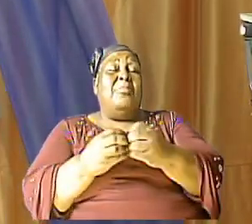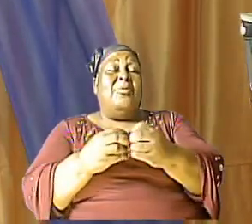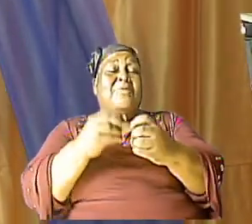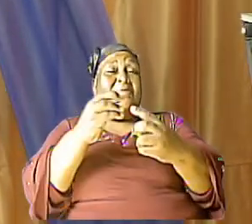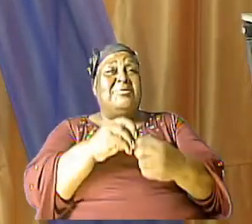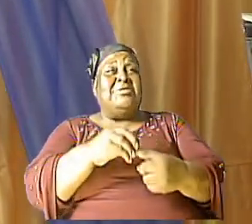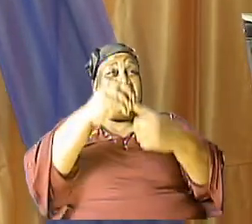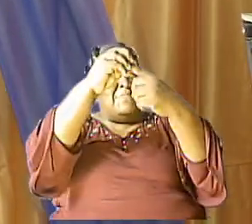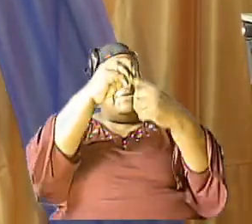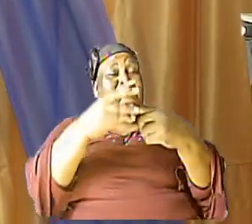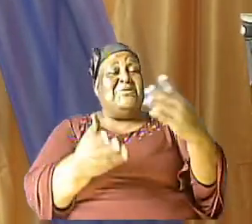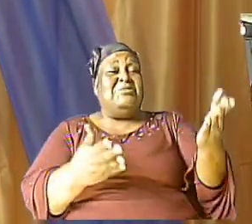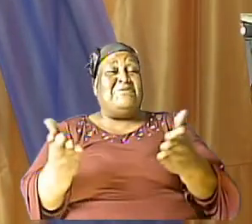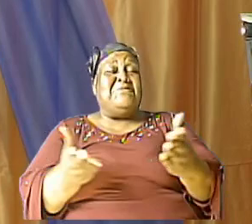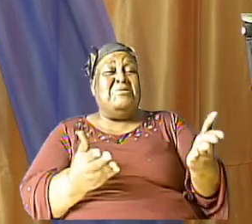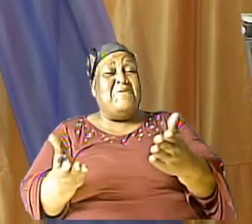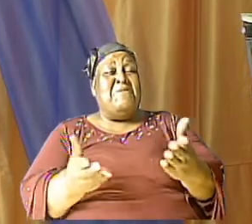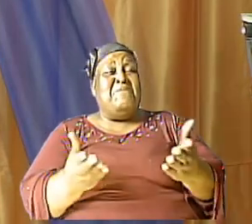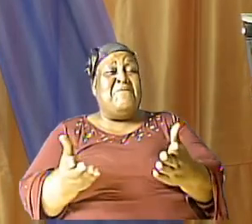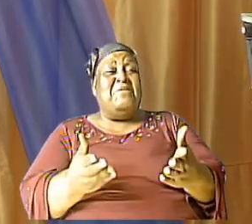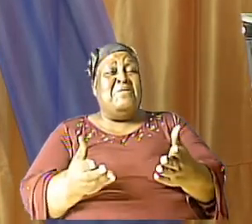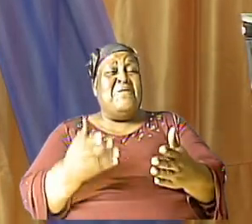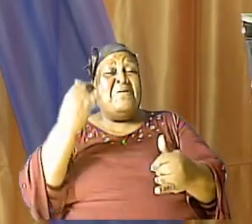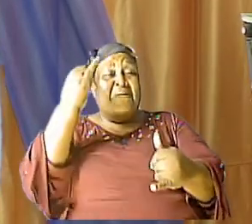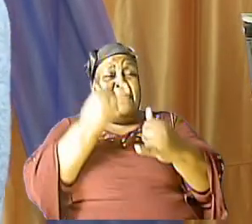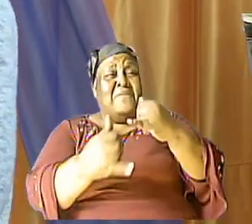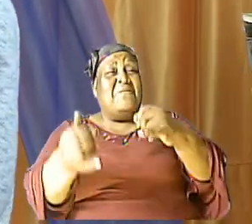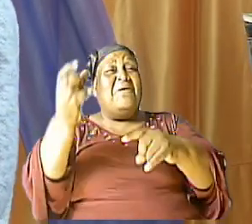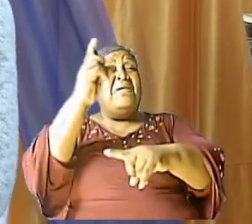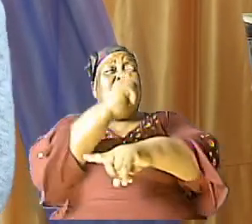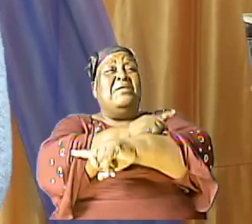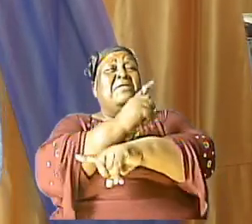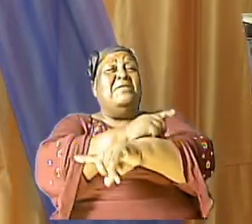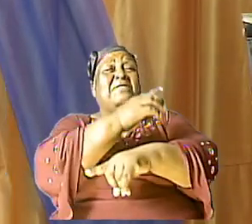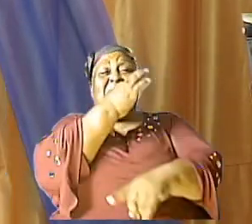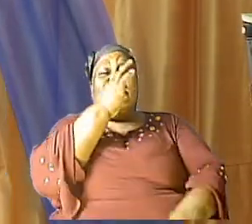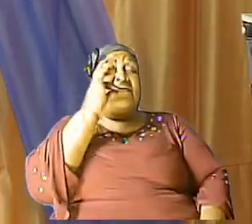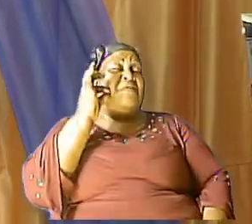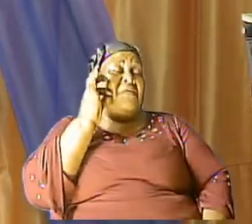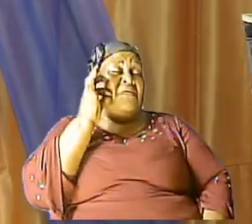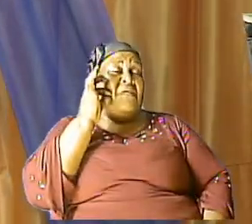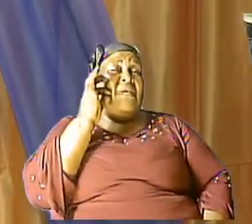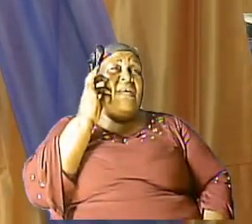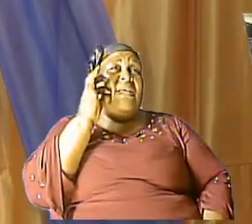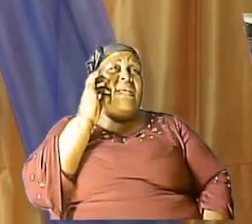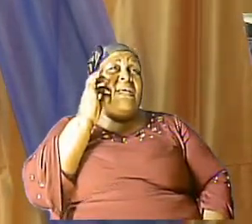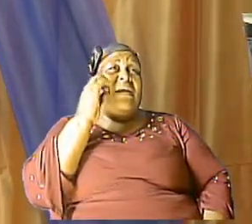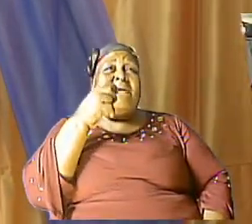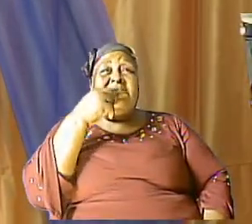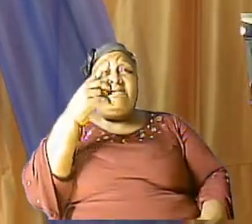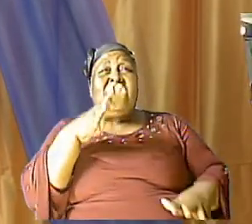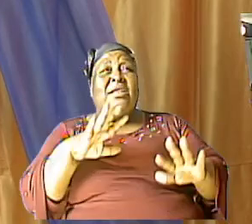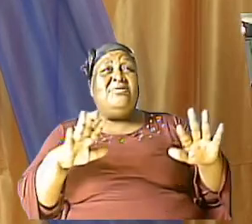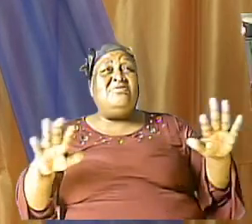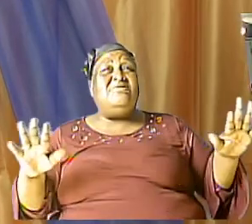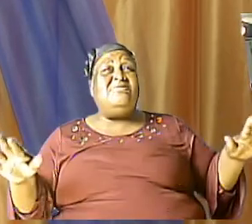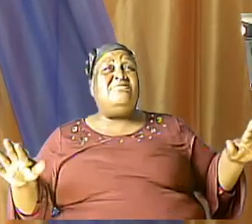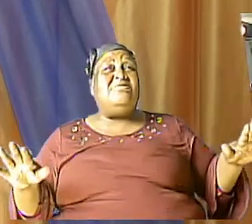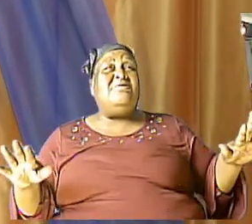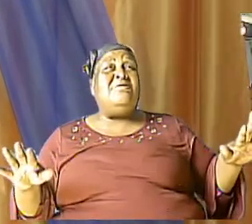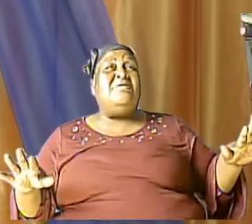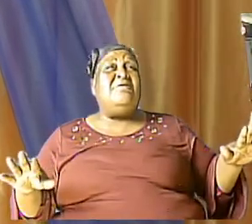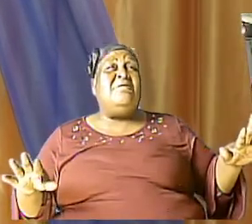service. Praise God. Today is the final day of our fast. Praise God. I was telling the children, Pastor, I don't know,